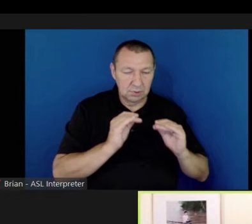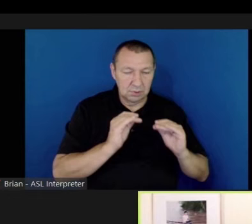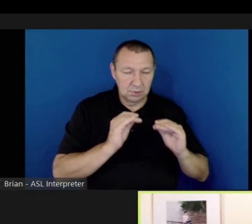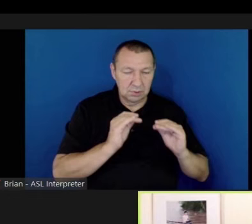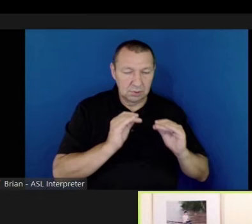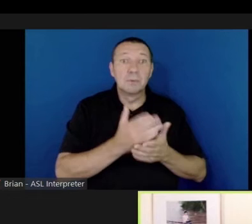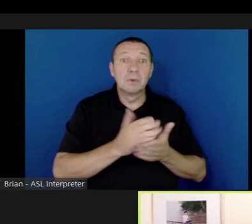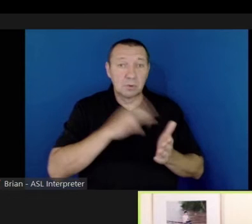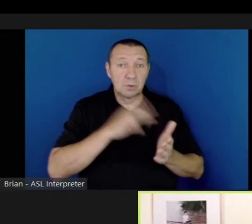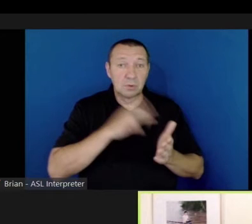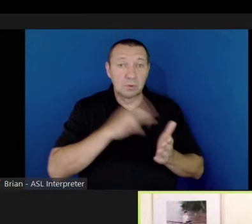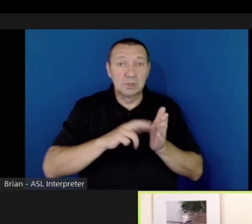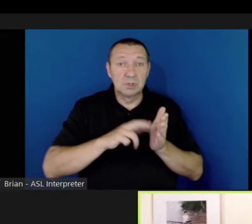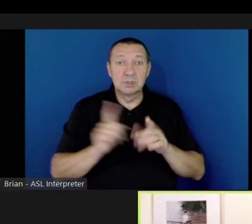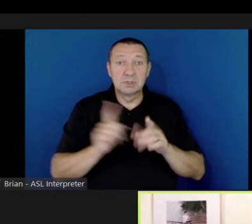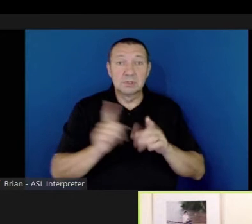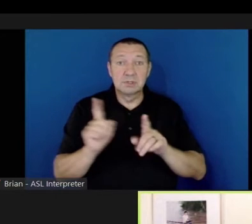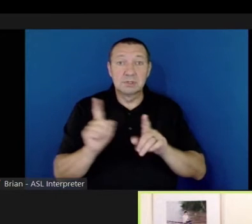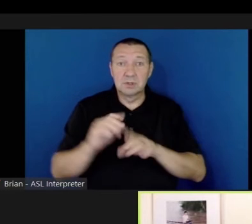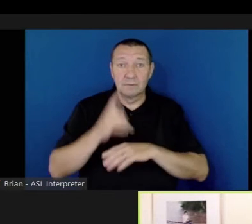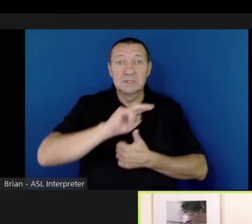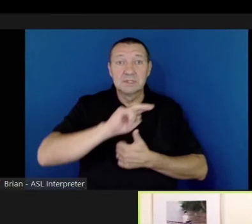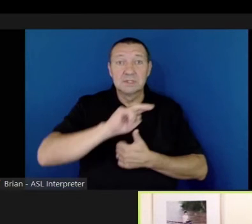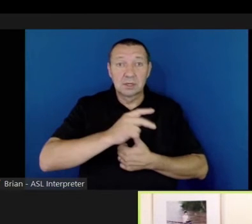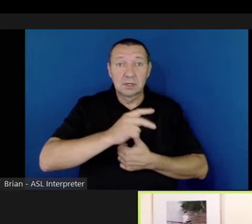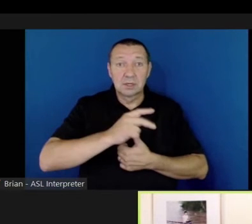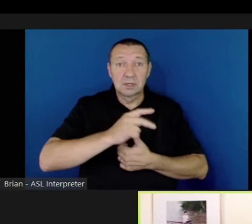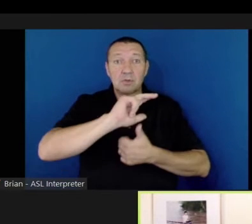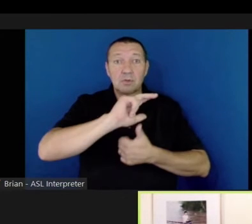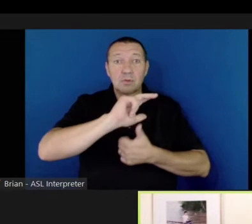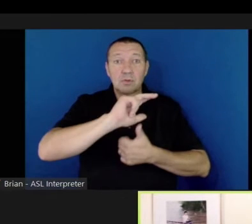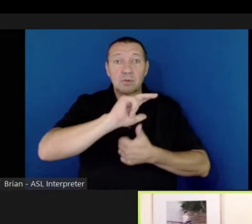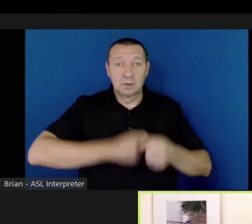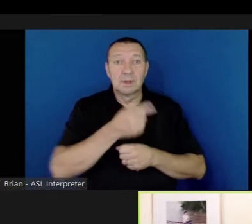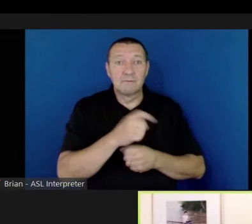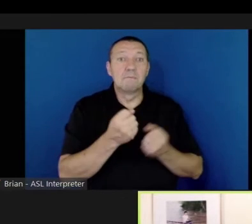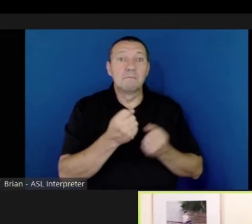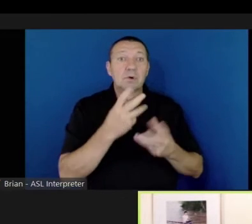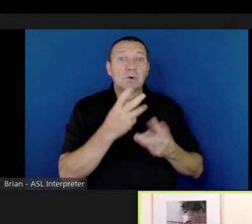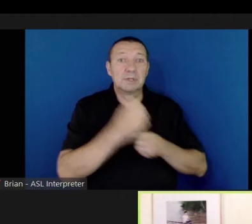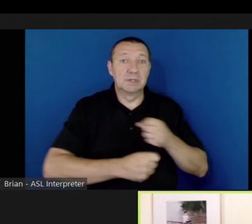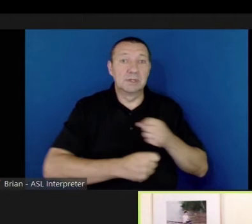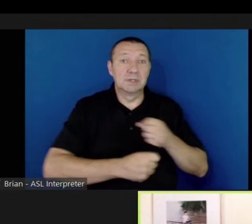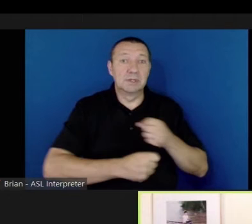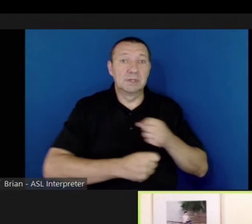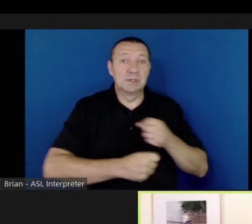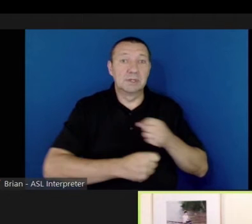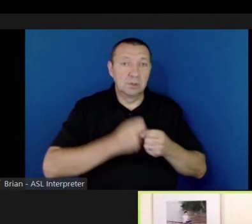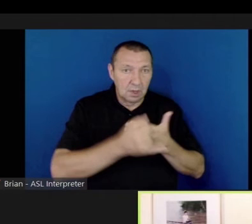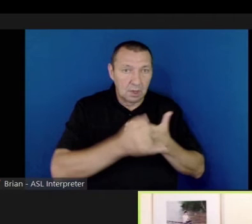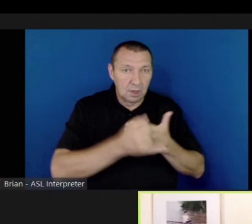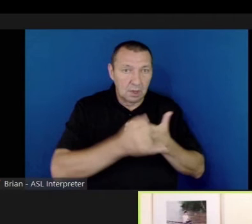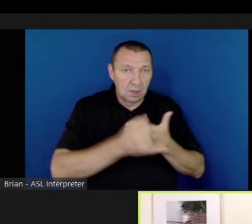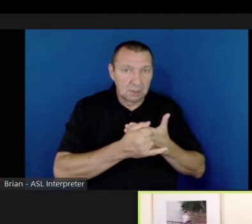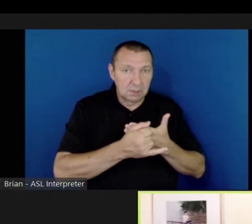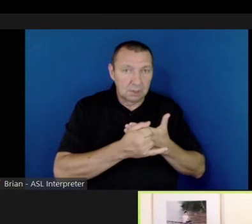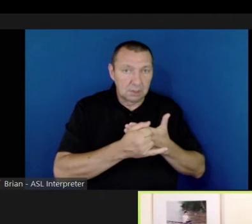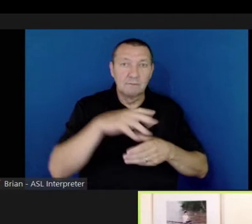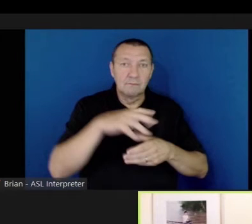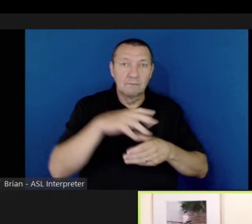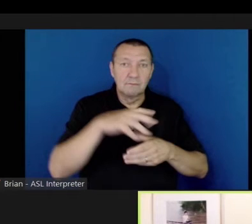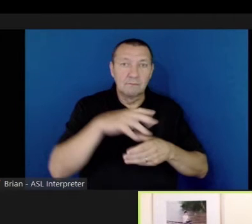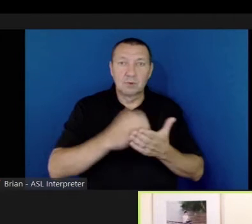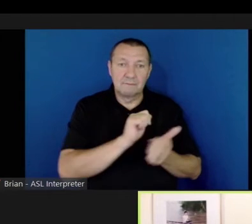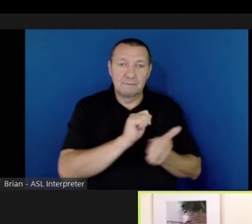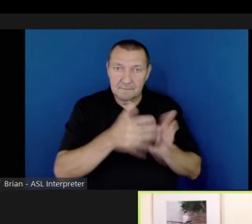for the 1st and 2nd year residents who have to accomplish a multi-year research project as part of the curriculum. As with all our projects,